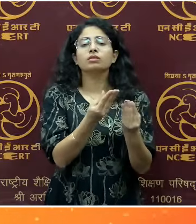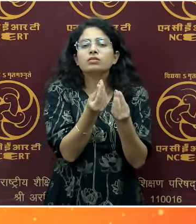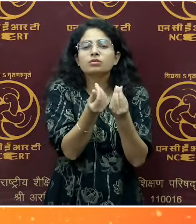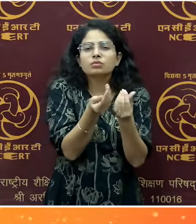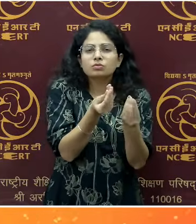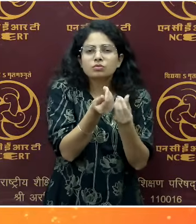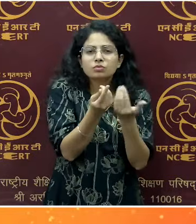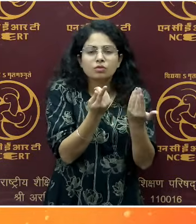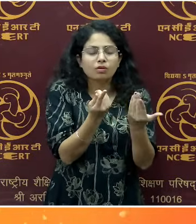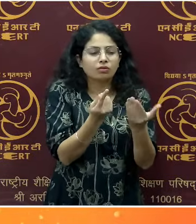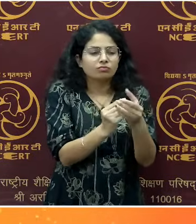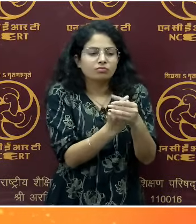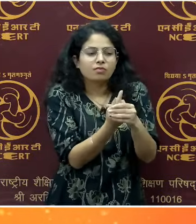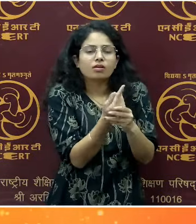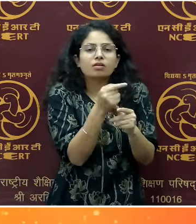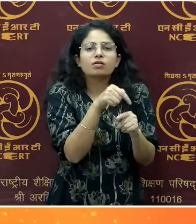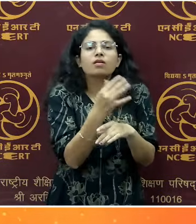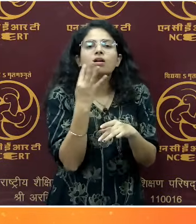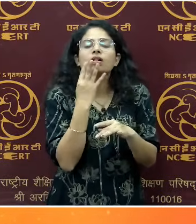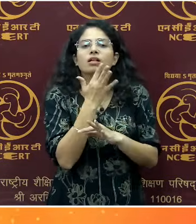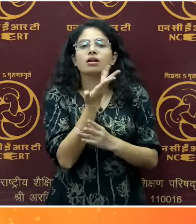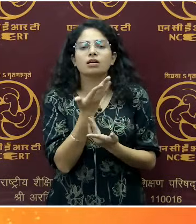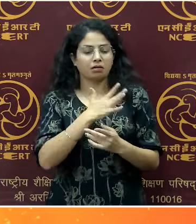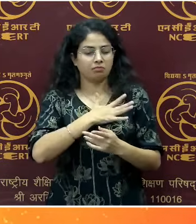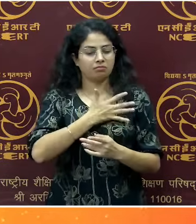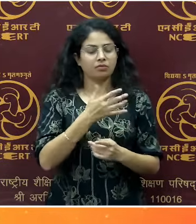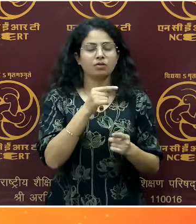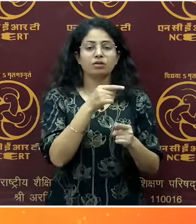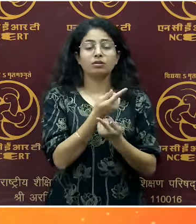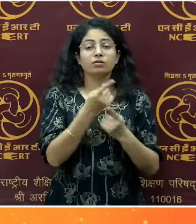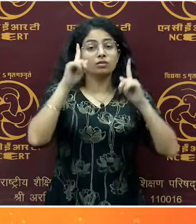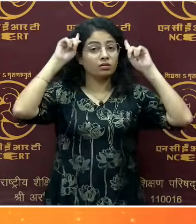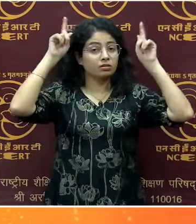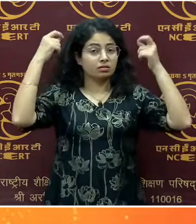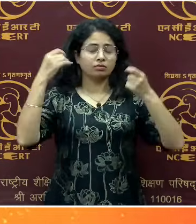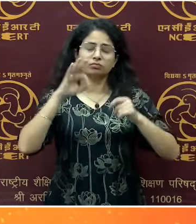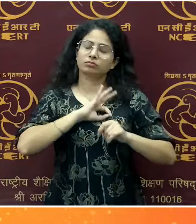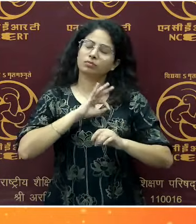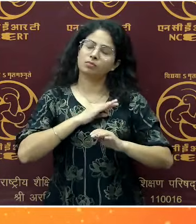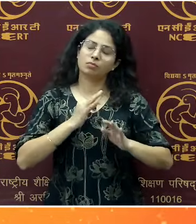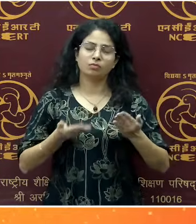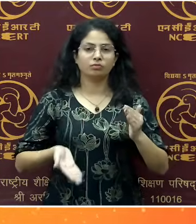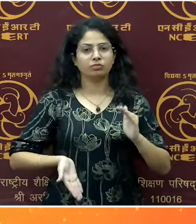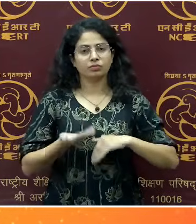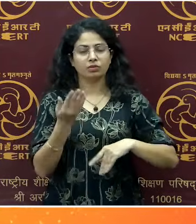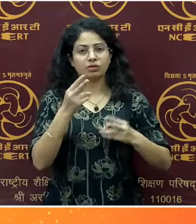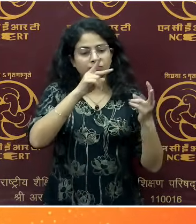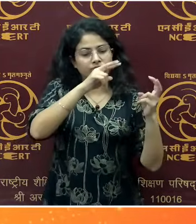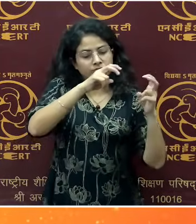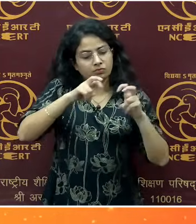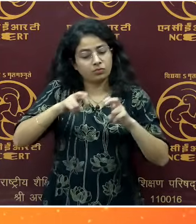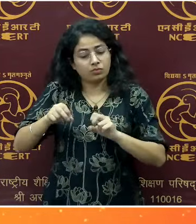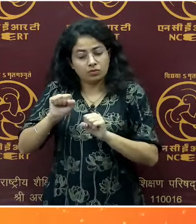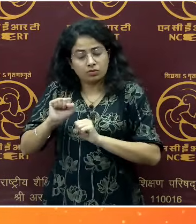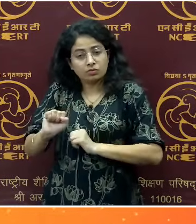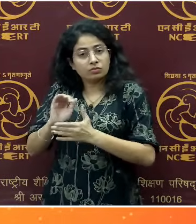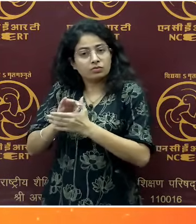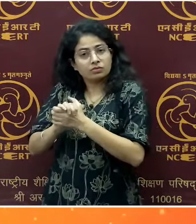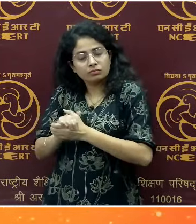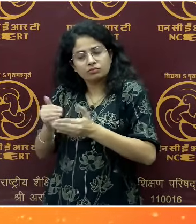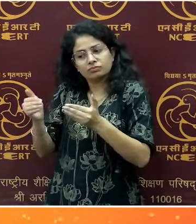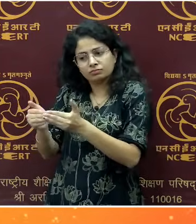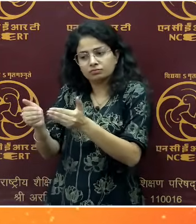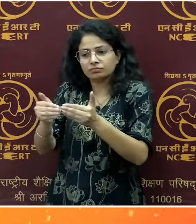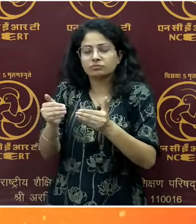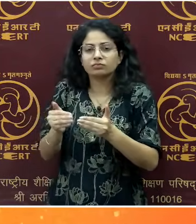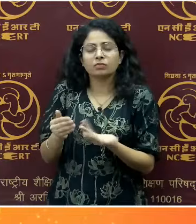green grass, which the old stag enjoyed. Every day he would come down to meet his friends and all